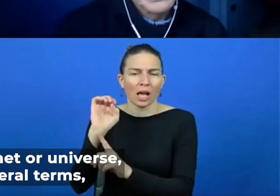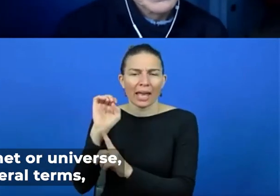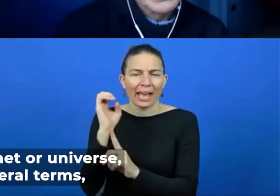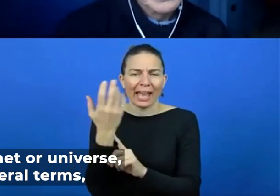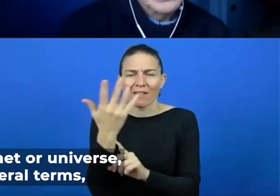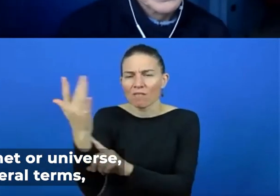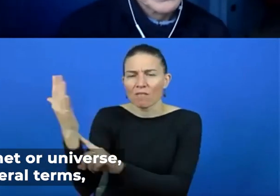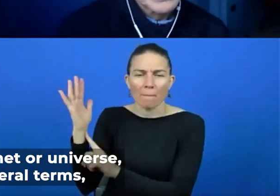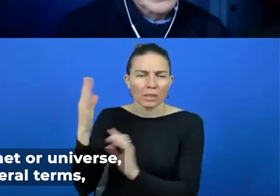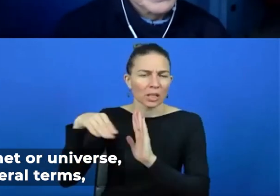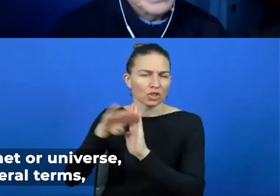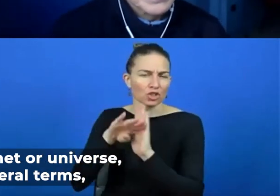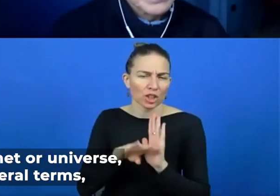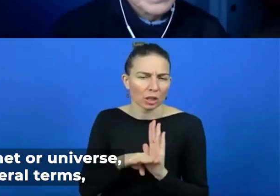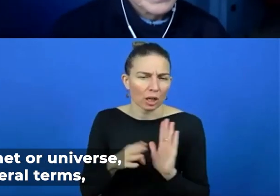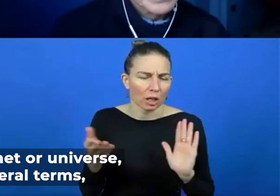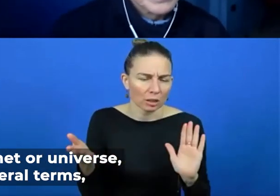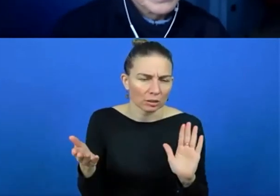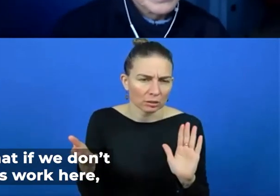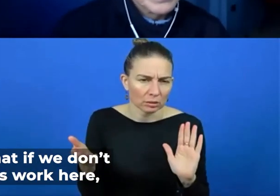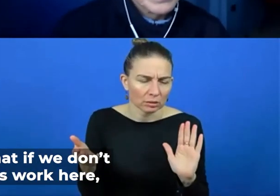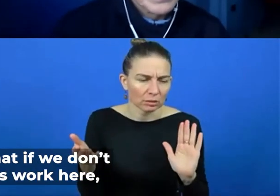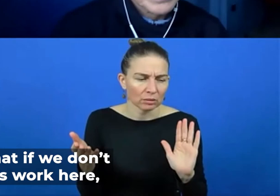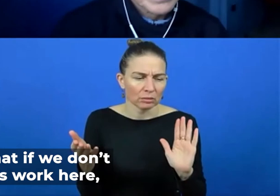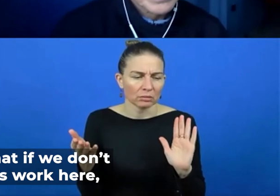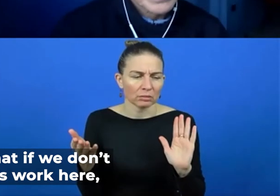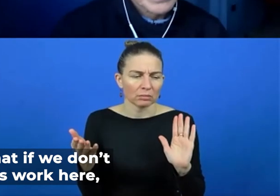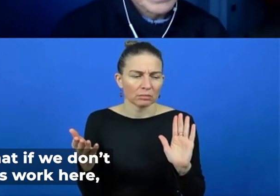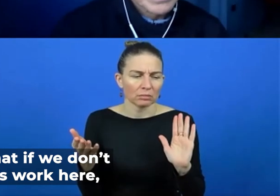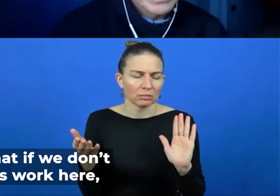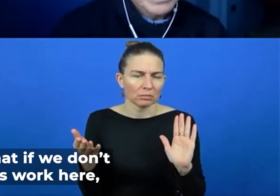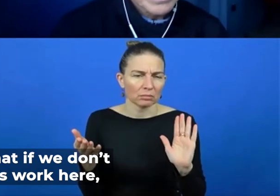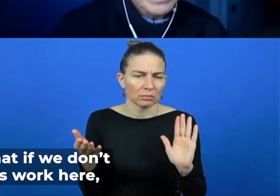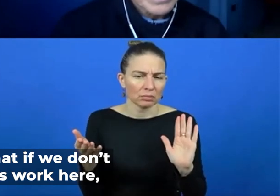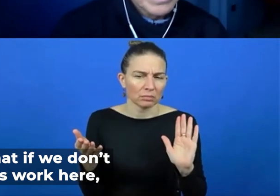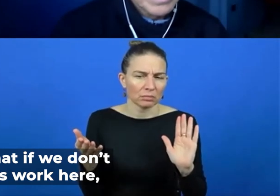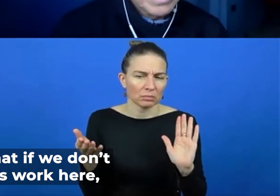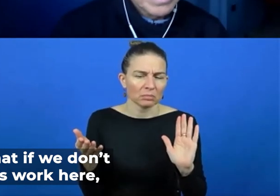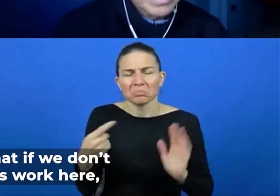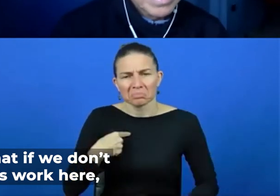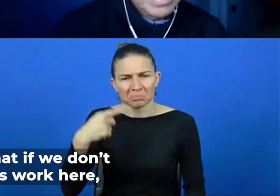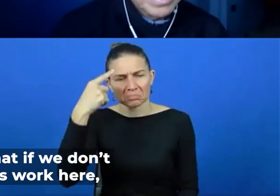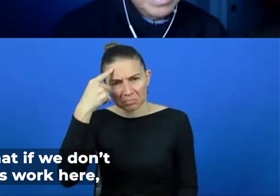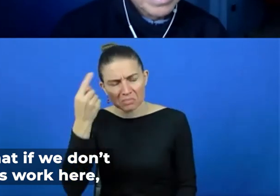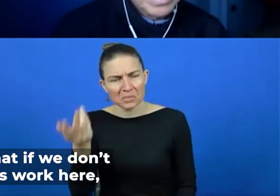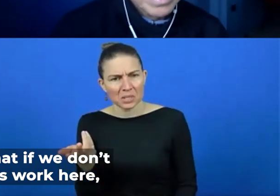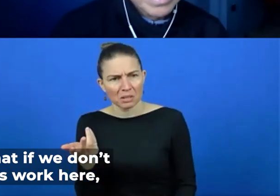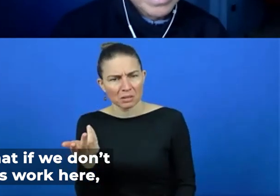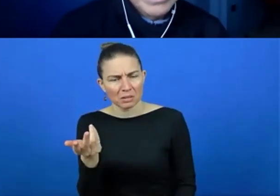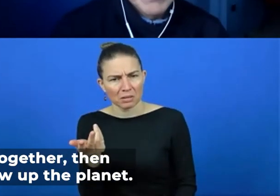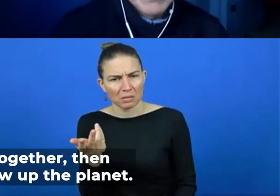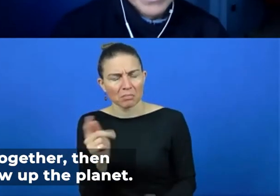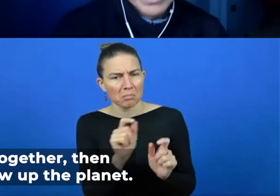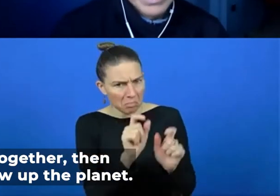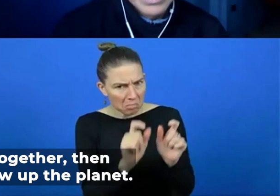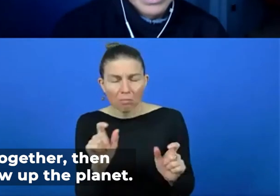different planet or universe, I think in general terms, people accept that if we don't do some serious work here,